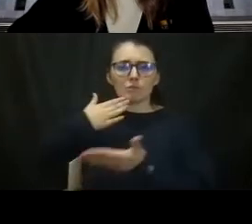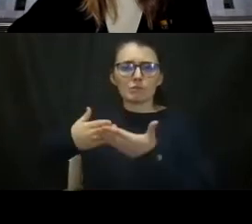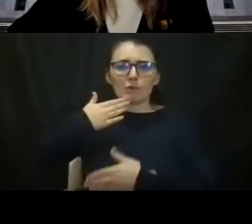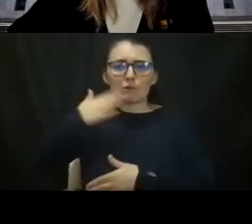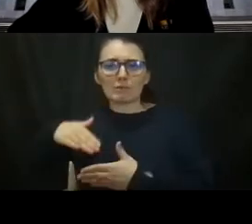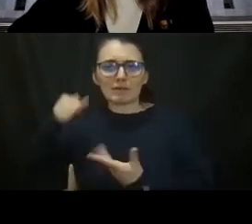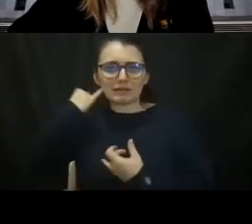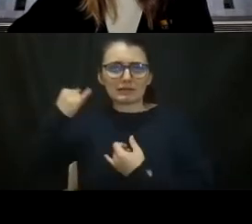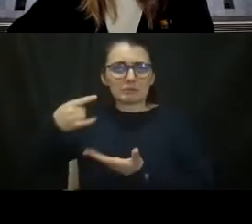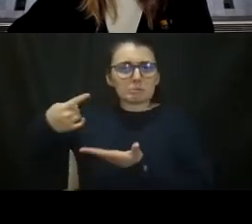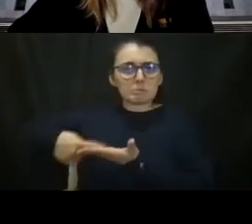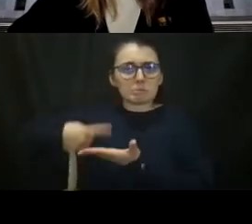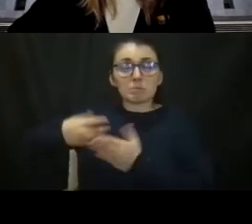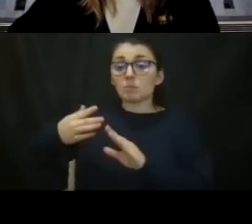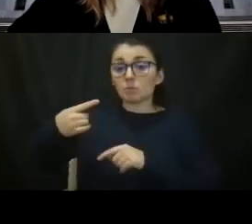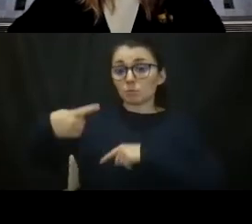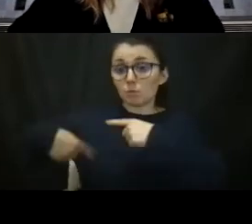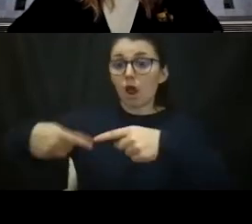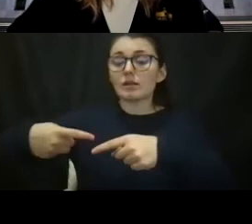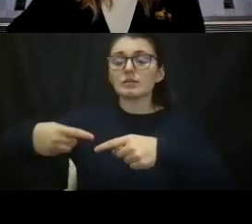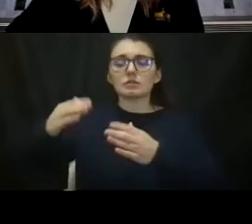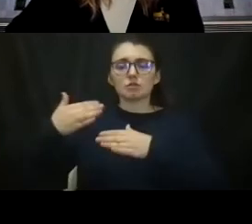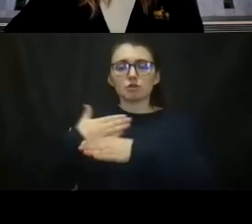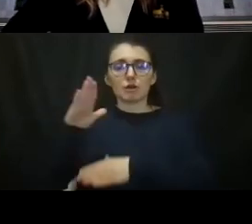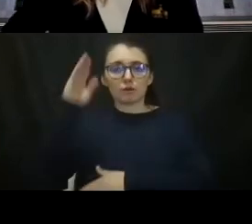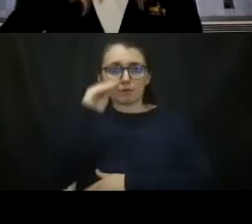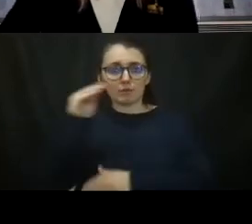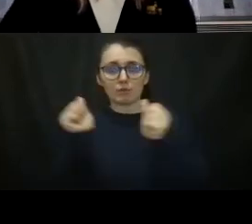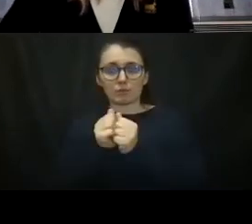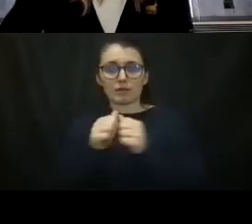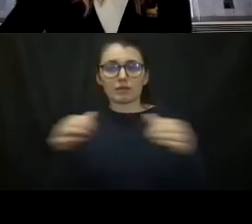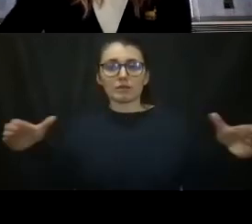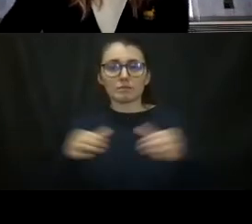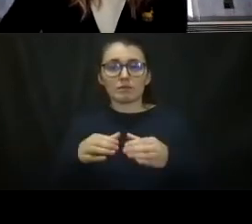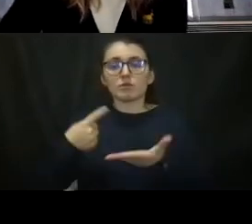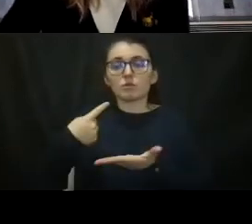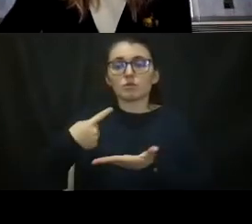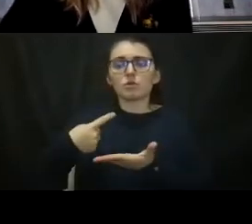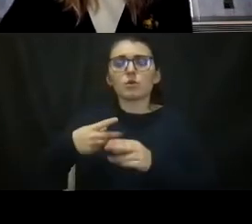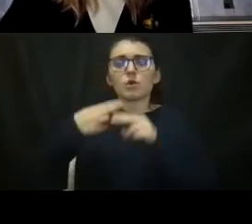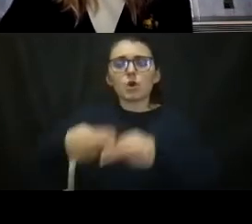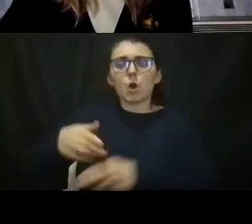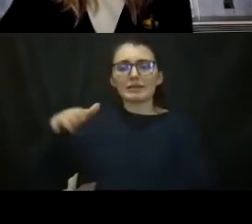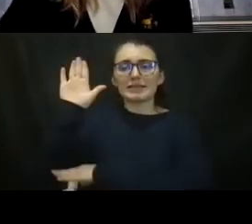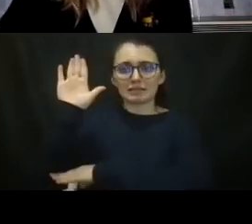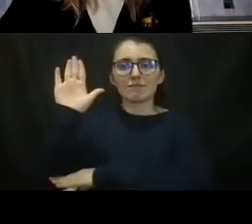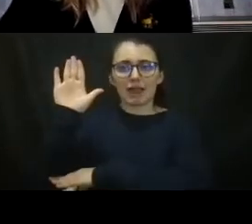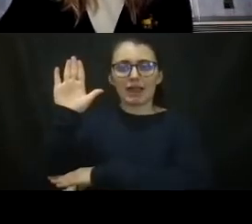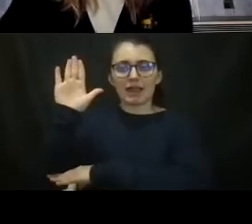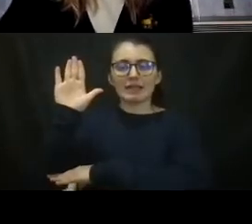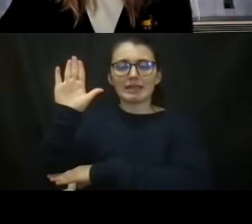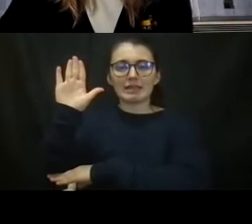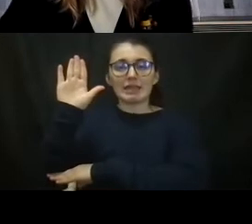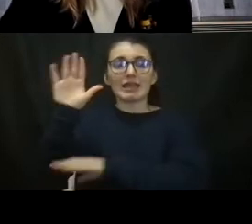idea. The process of sharing your opinion with a committee is called testifying, and it takes place in a